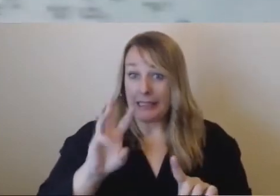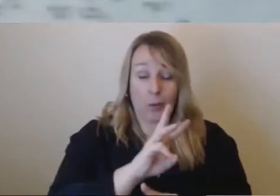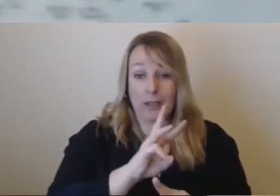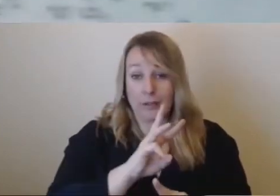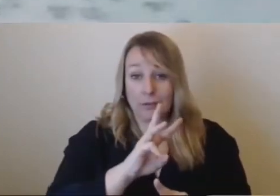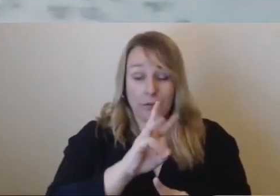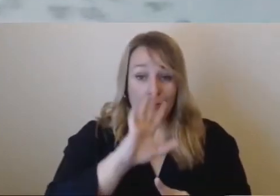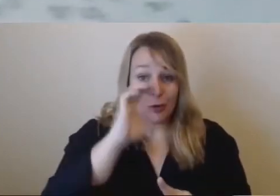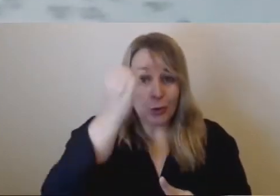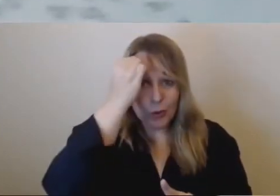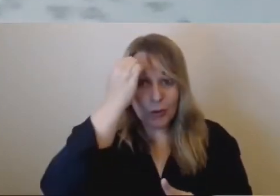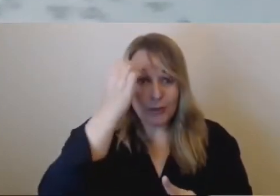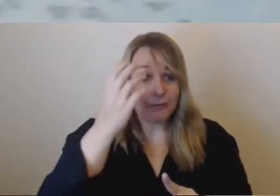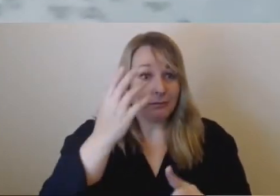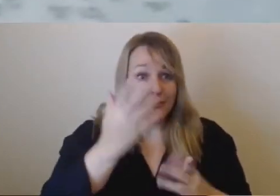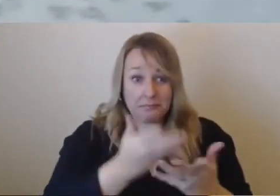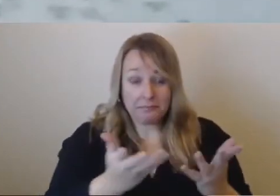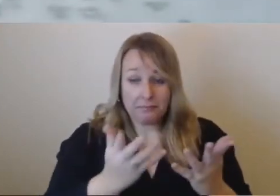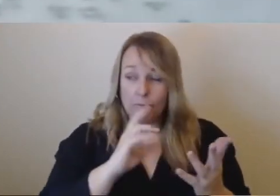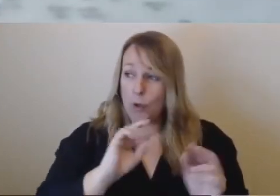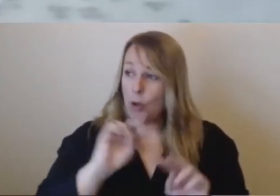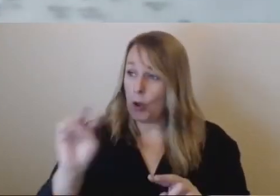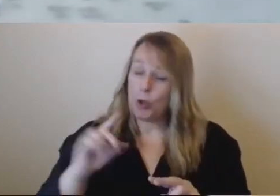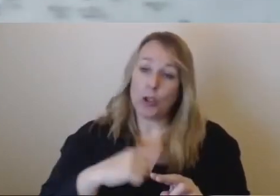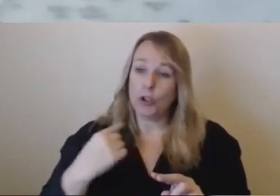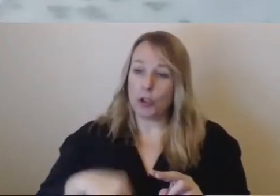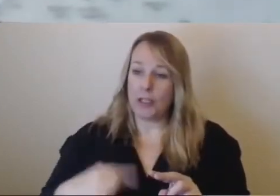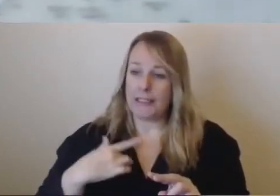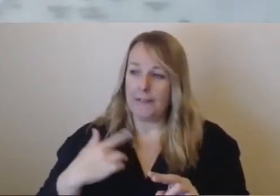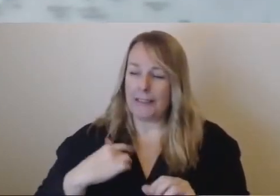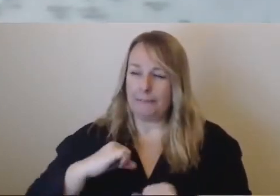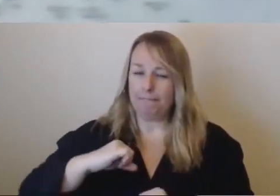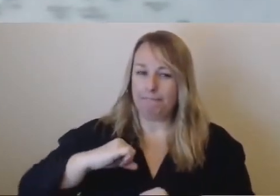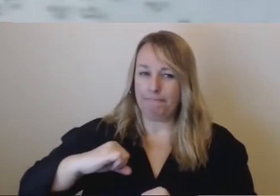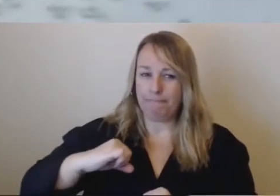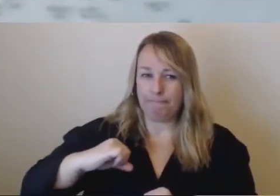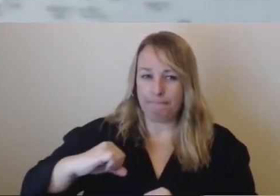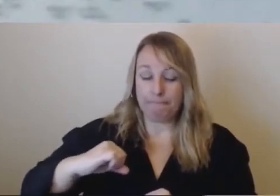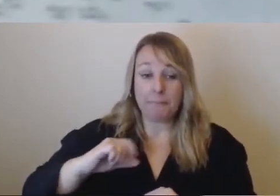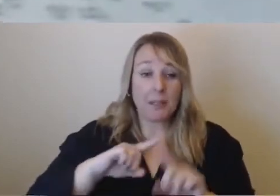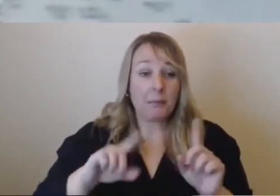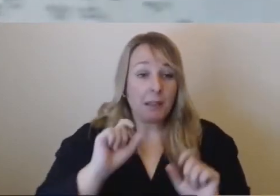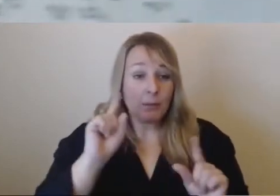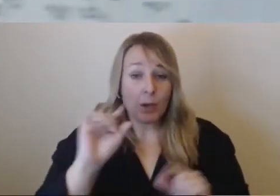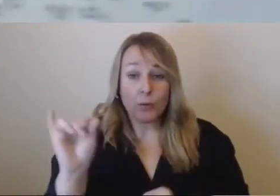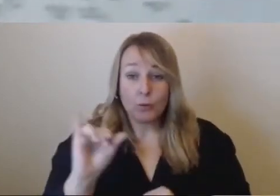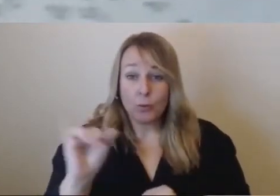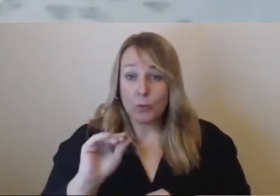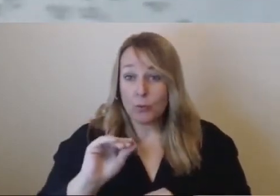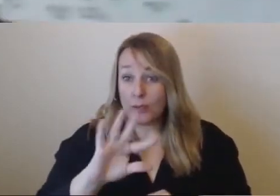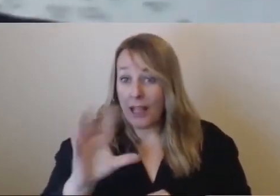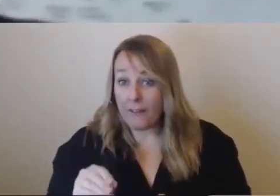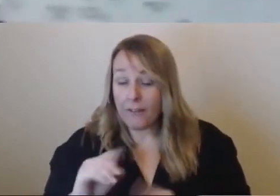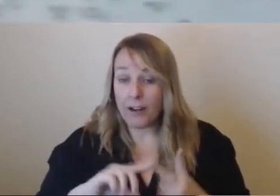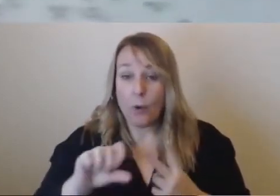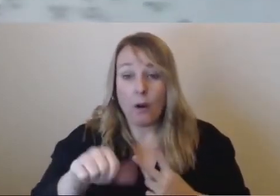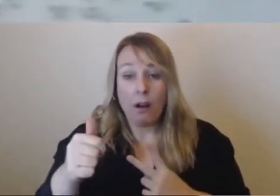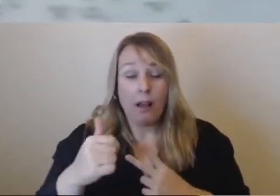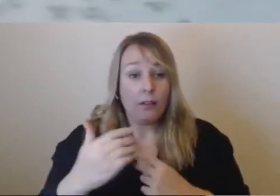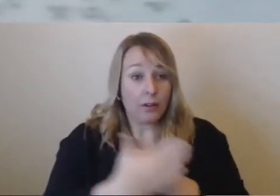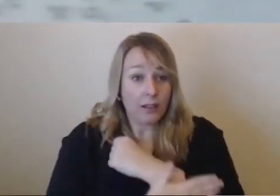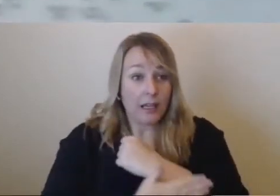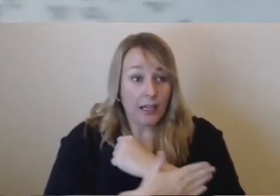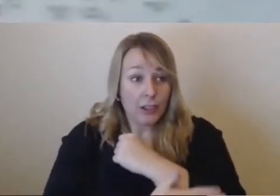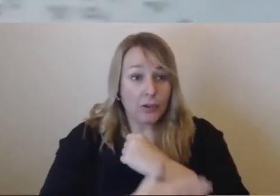cetera, sees these Chinese efforts with a lot more reticence, but you'd be surprised, in Africa and in smaller Asian countries, they